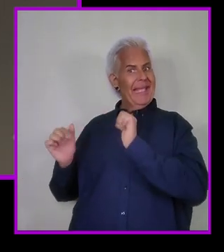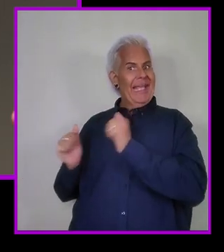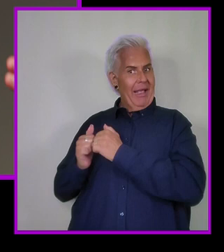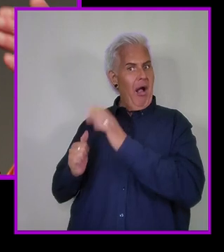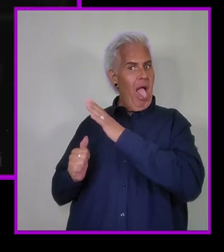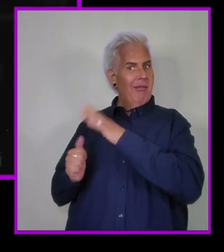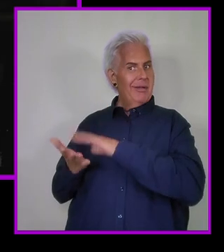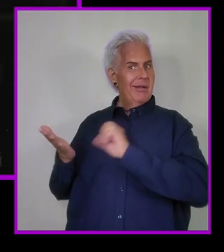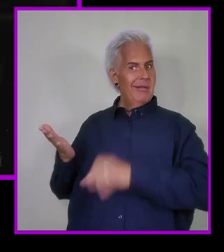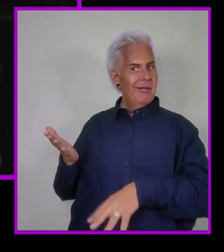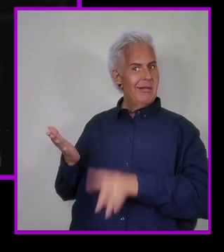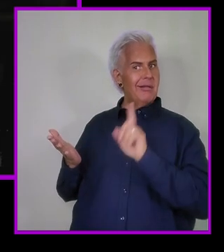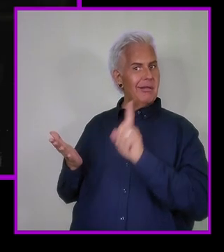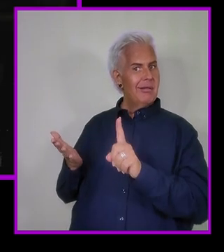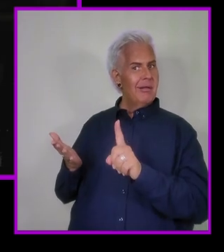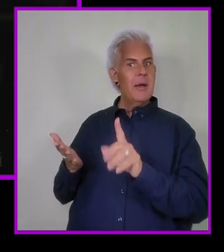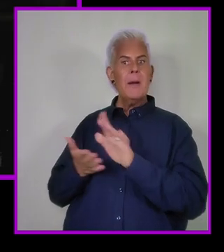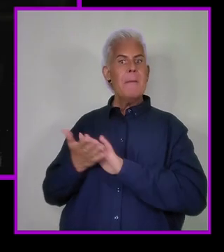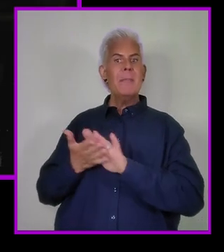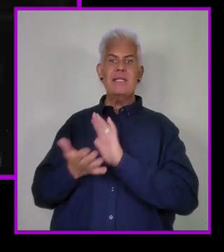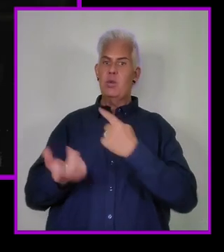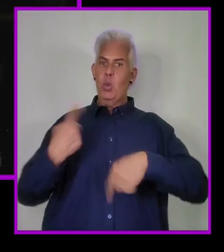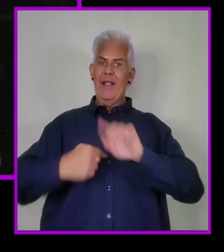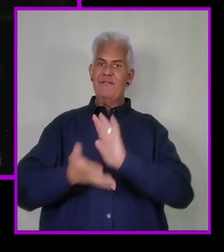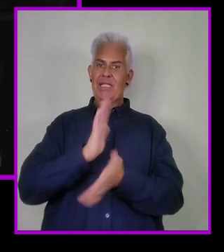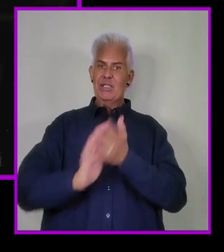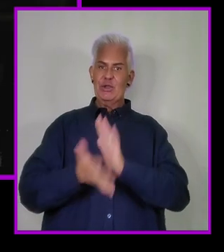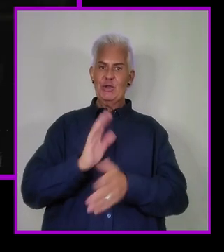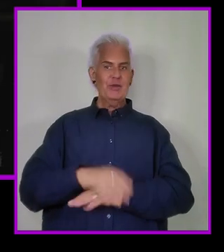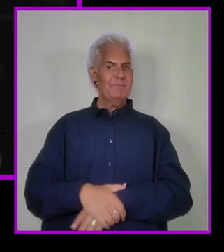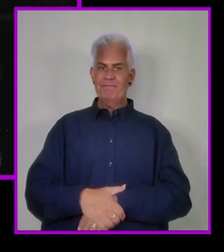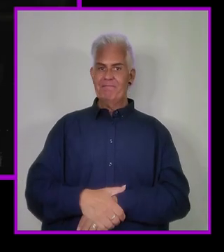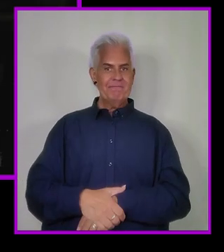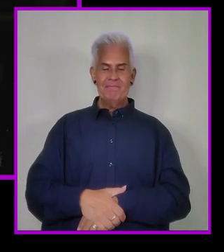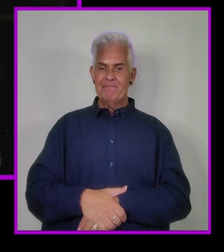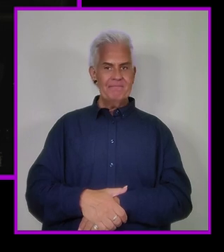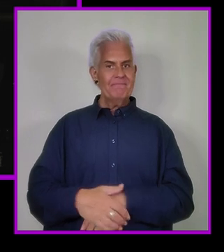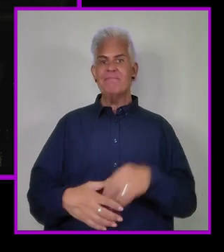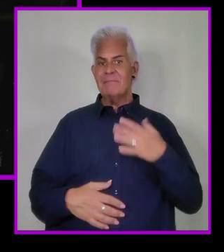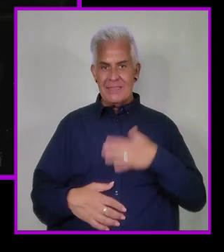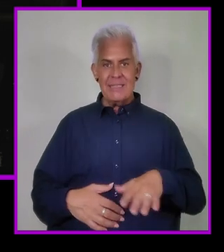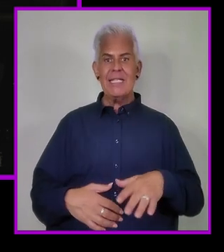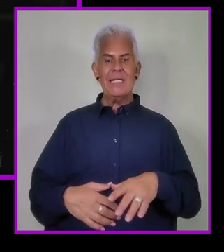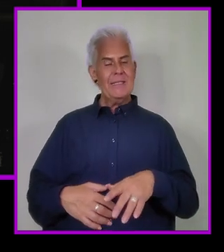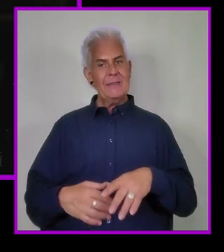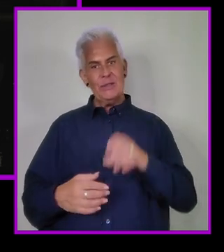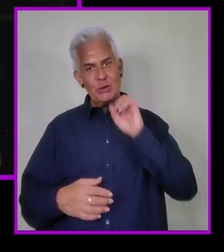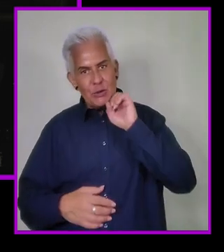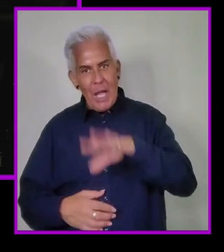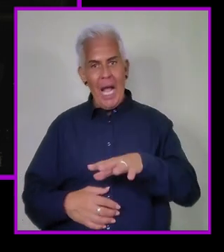commitments, that doesn't mean to say we've done our job. No. You know, we've got to keep on, you know, shouting when